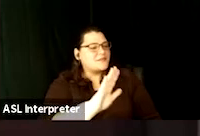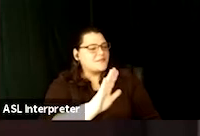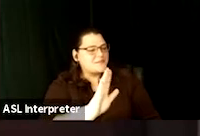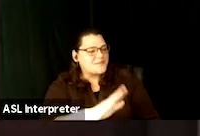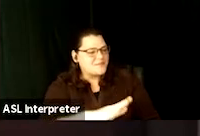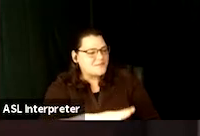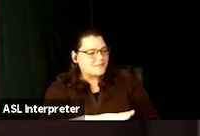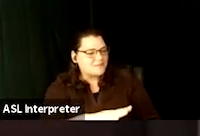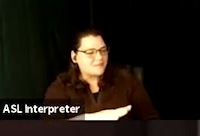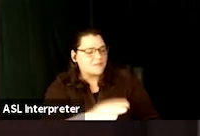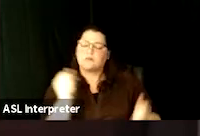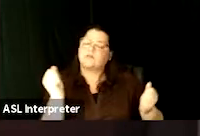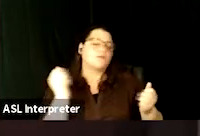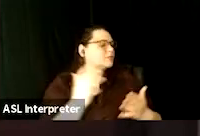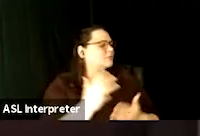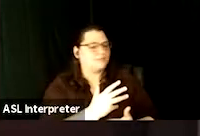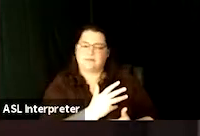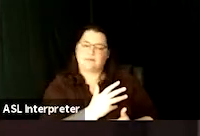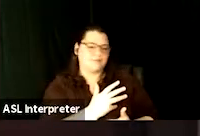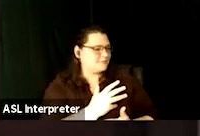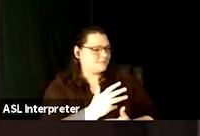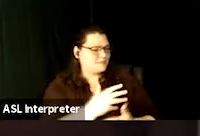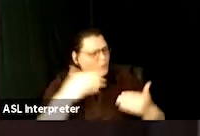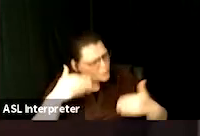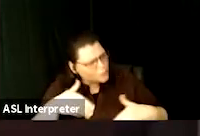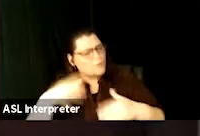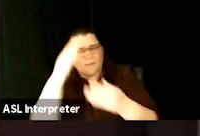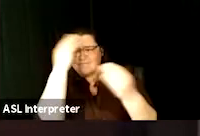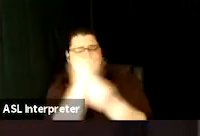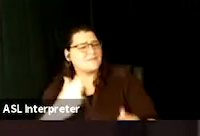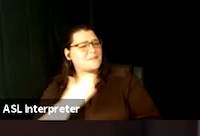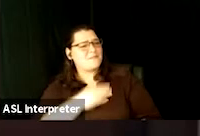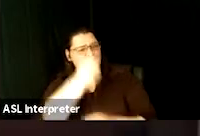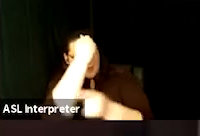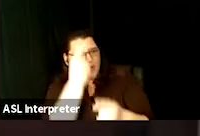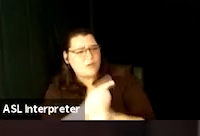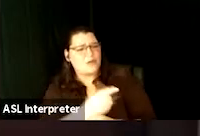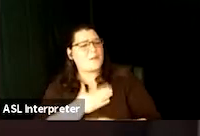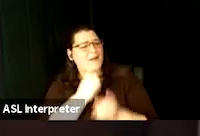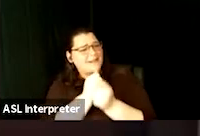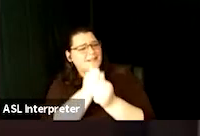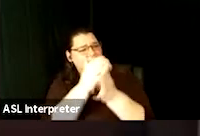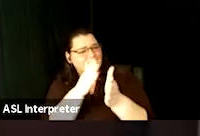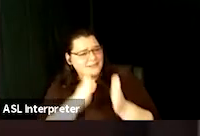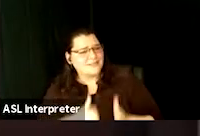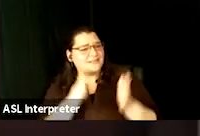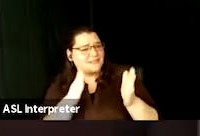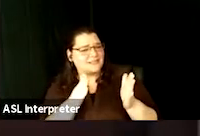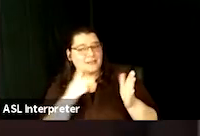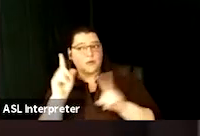afraid. Go and tell my brothers to go to Galilee. There they will see